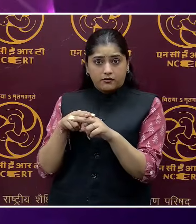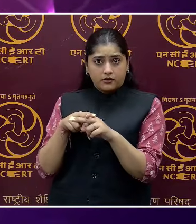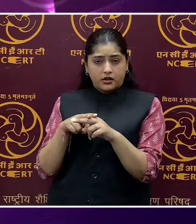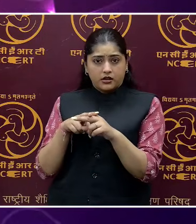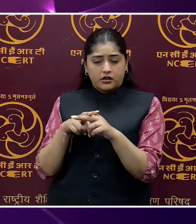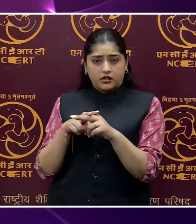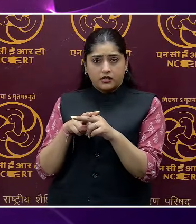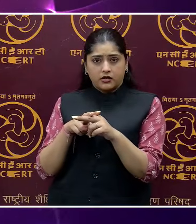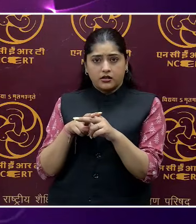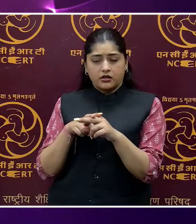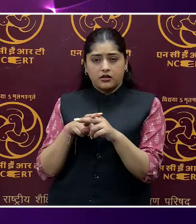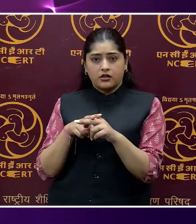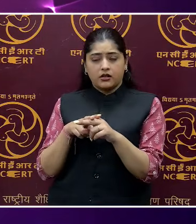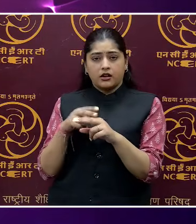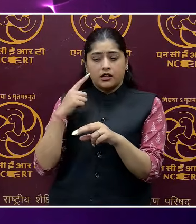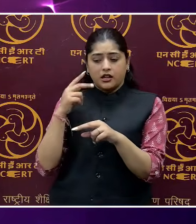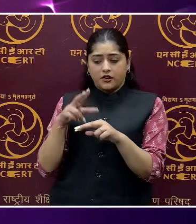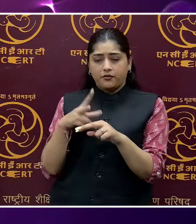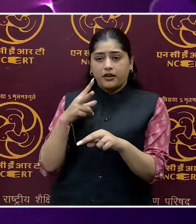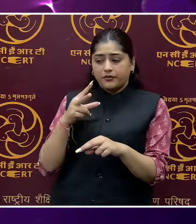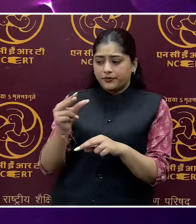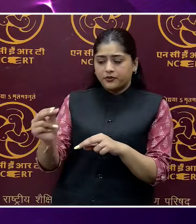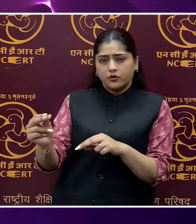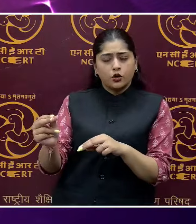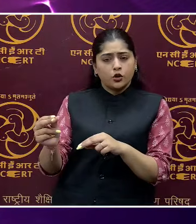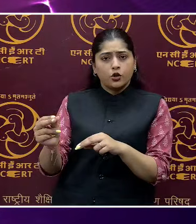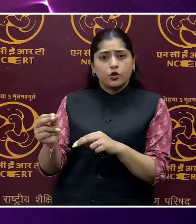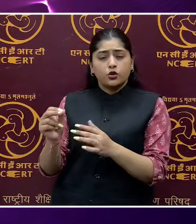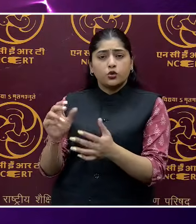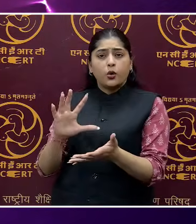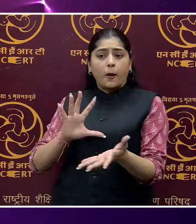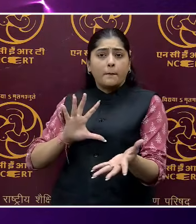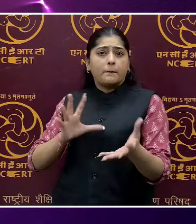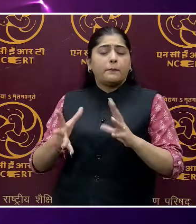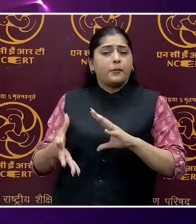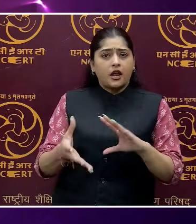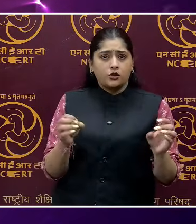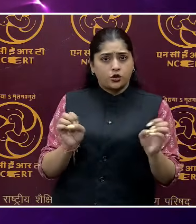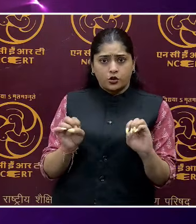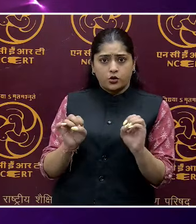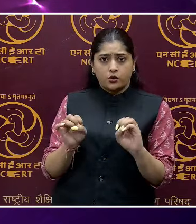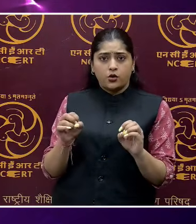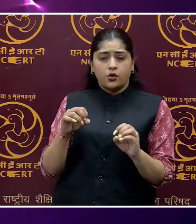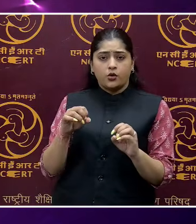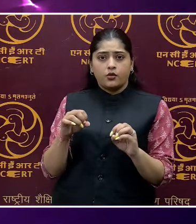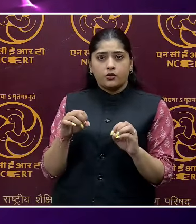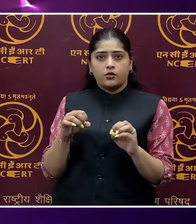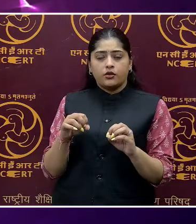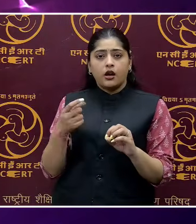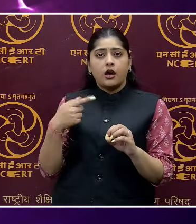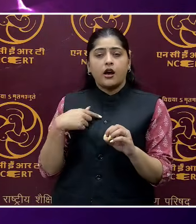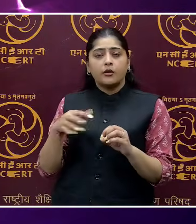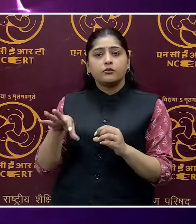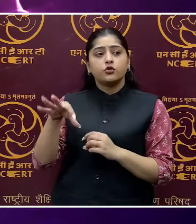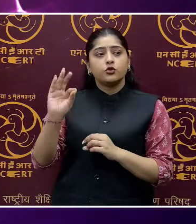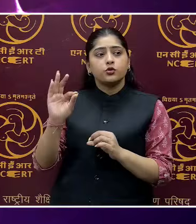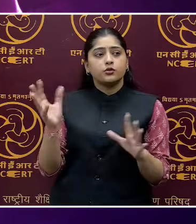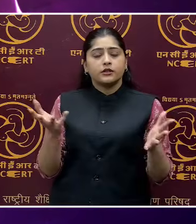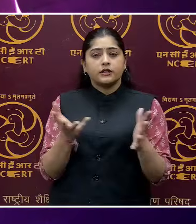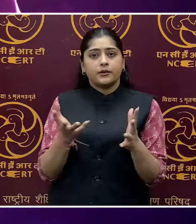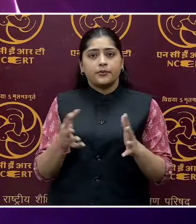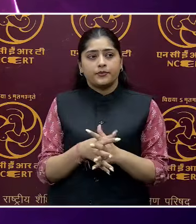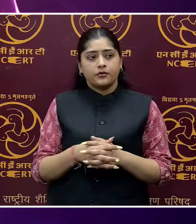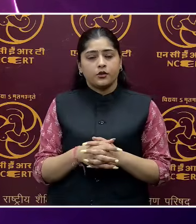will remain constant to that level, 10. Got it. Now we will select under the